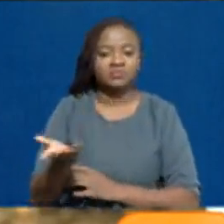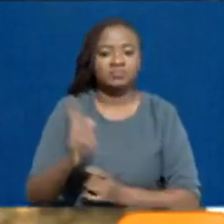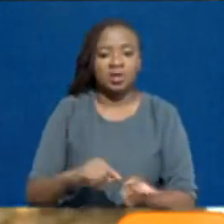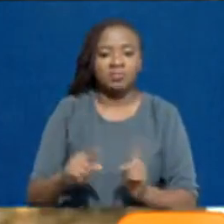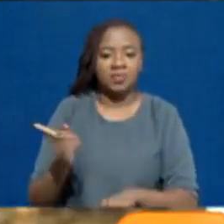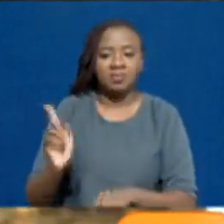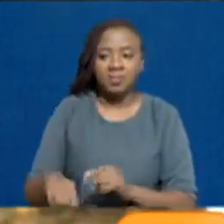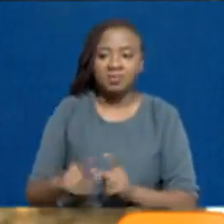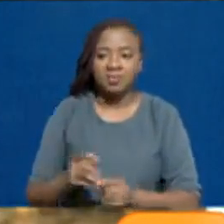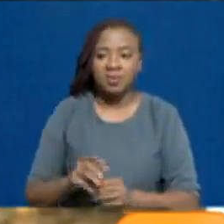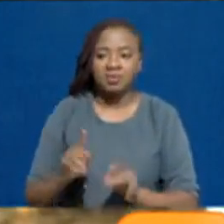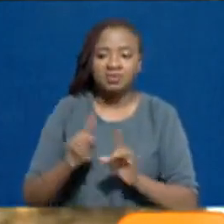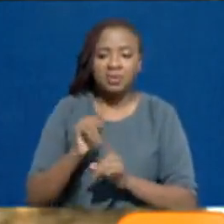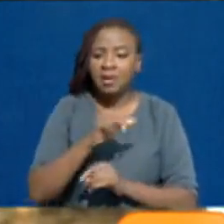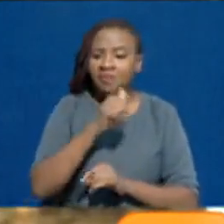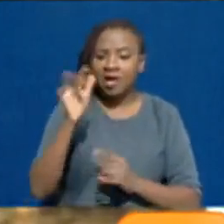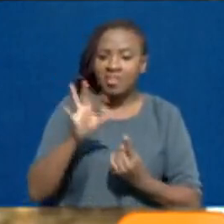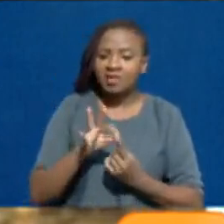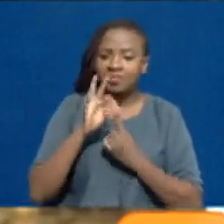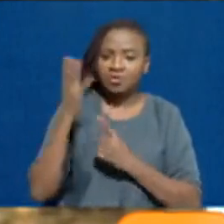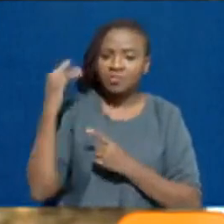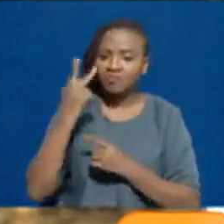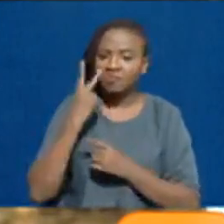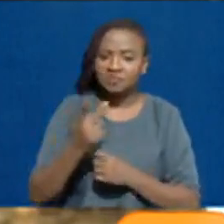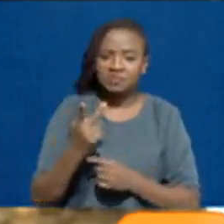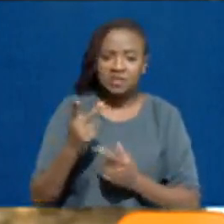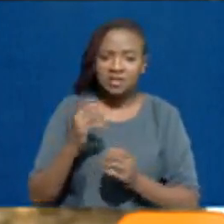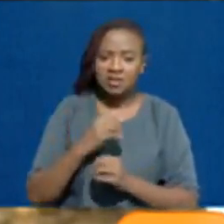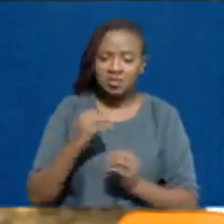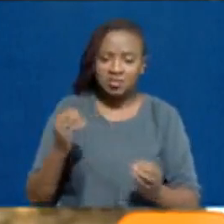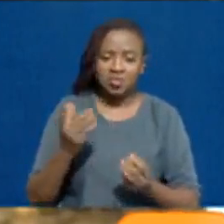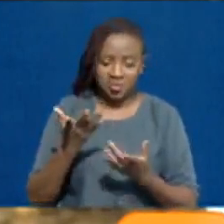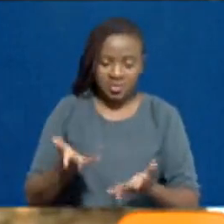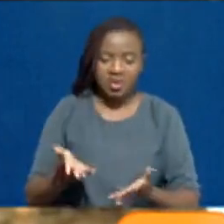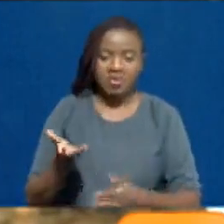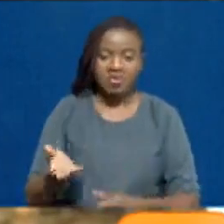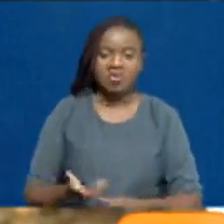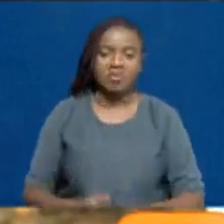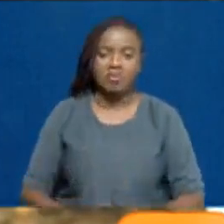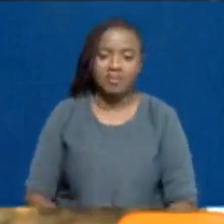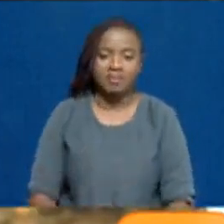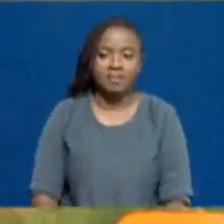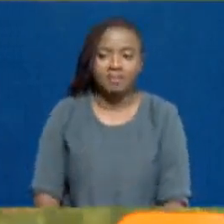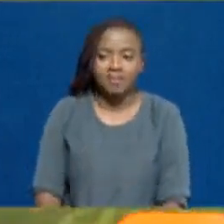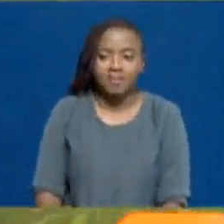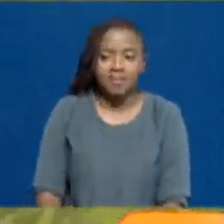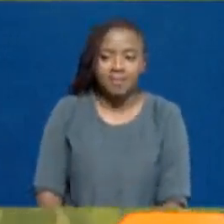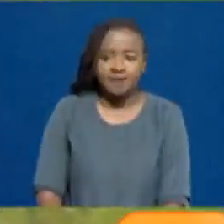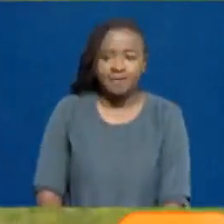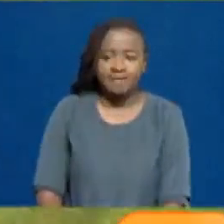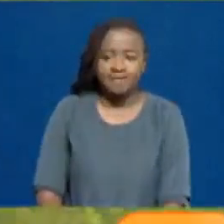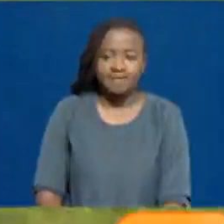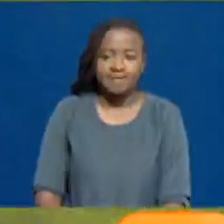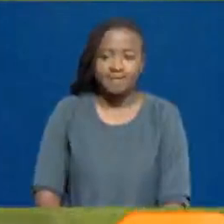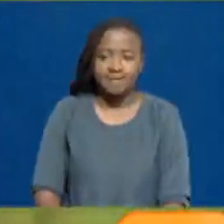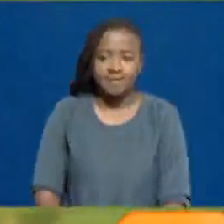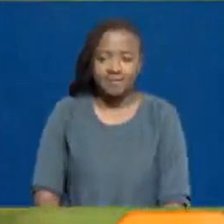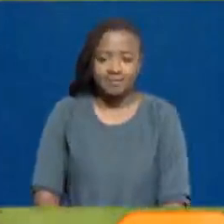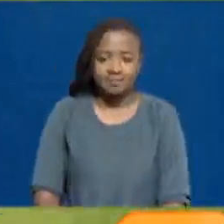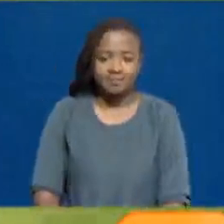sana. Kuna mpaka zile species ambazo zilikuwa zimepotea. Tumeona sahihi kwa maeneo yetu ziko. With